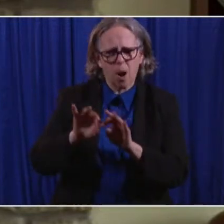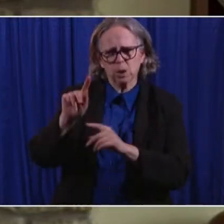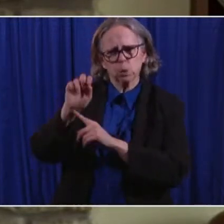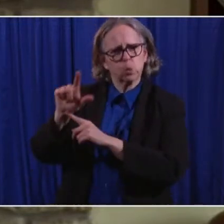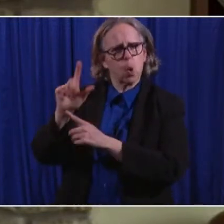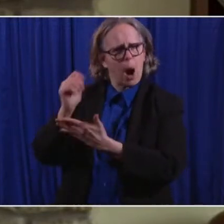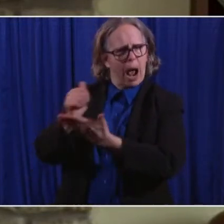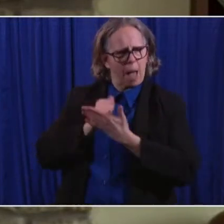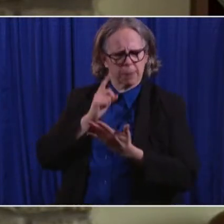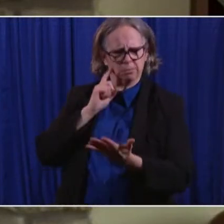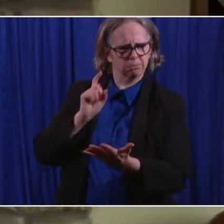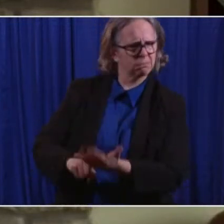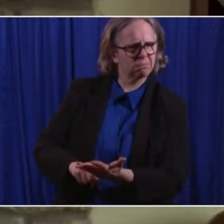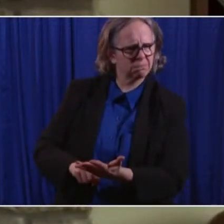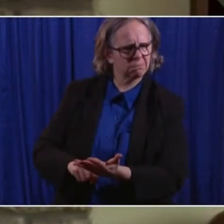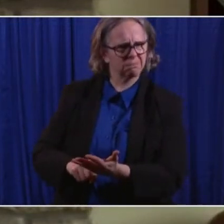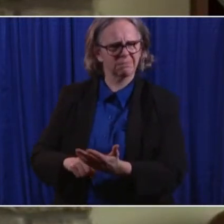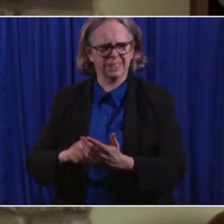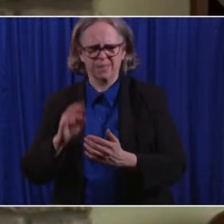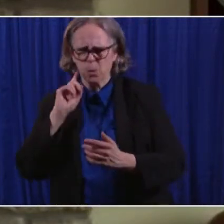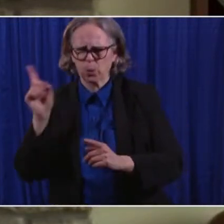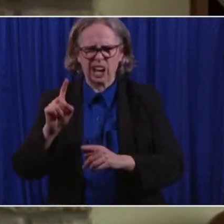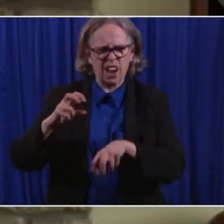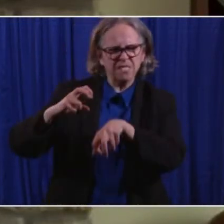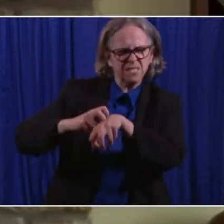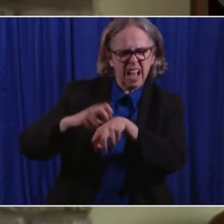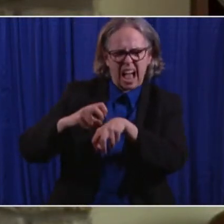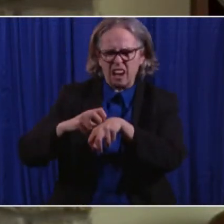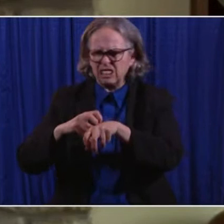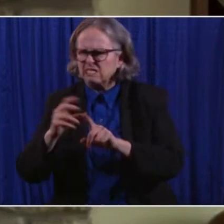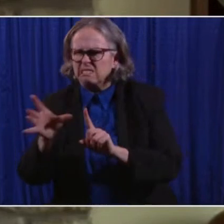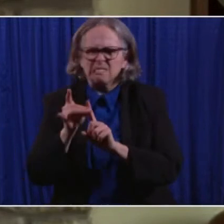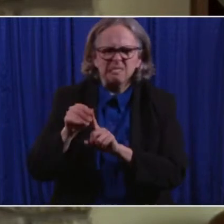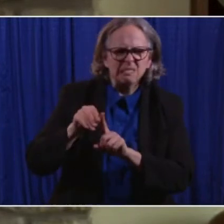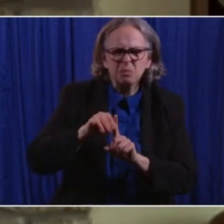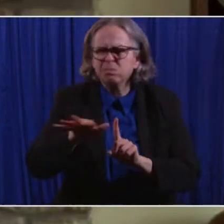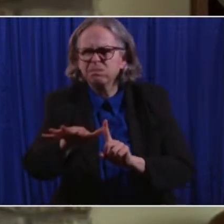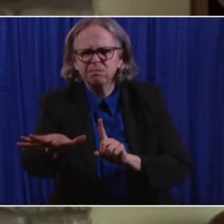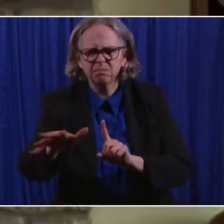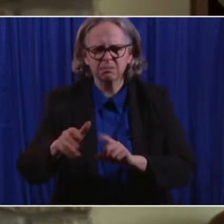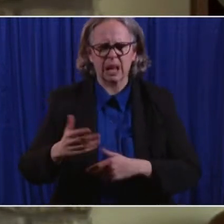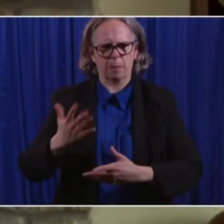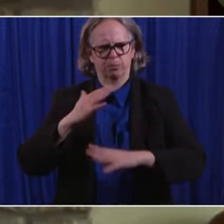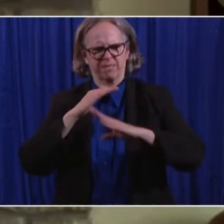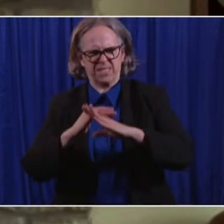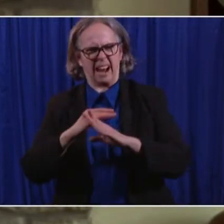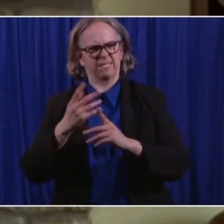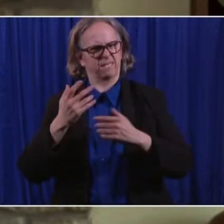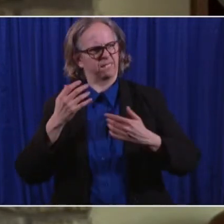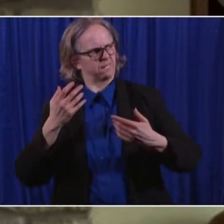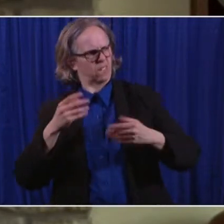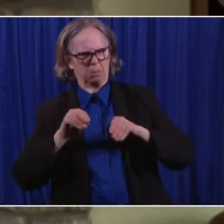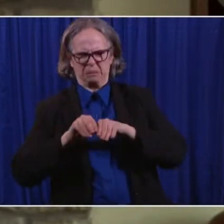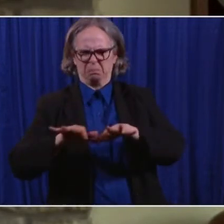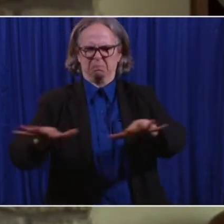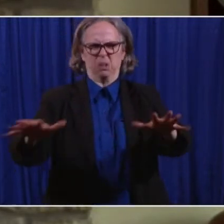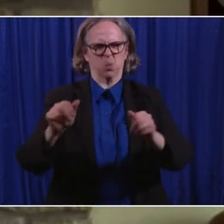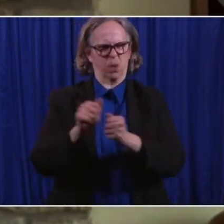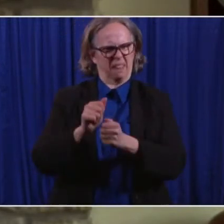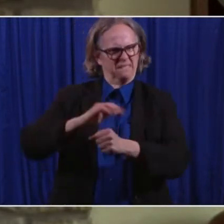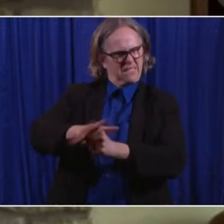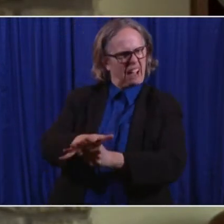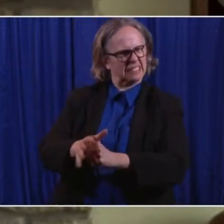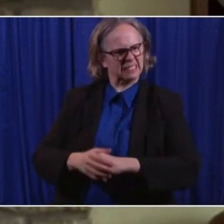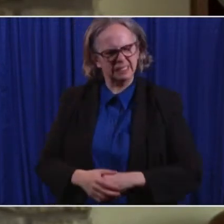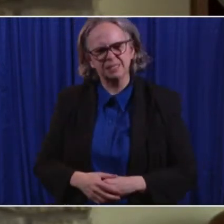to knock the virus down. They can also be used to determine, who has it, who does not have it, and just